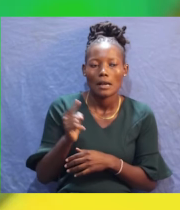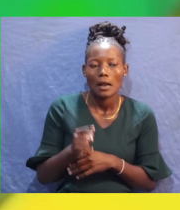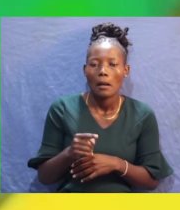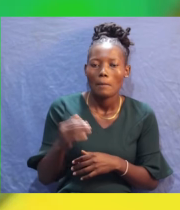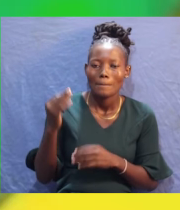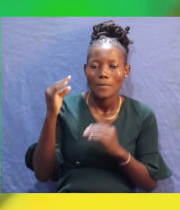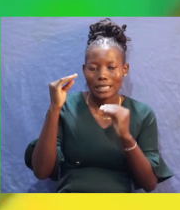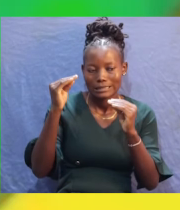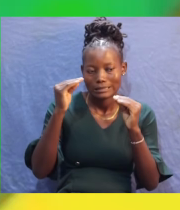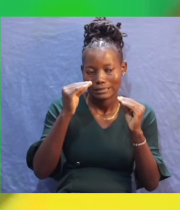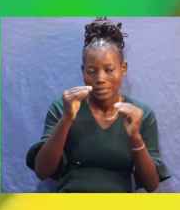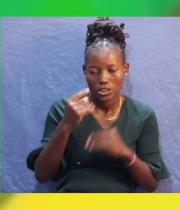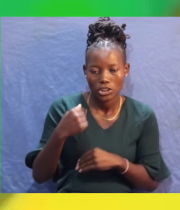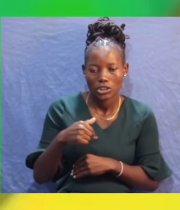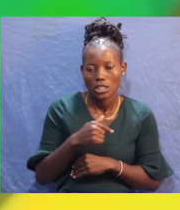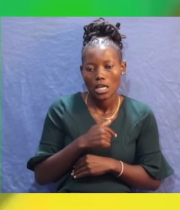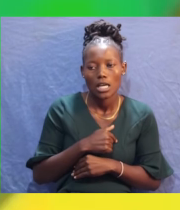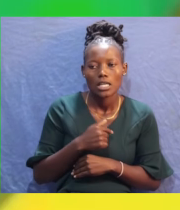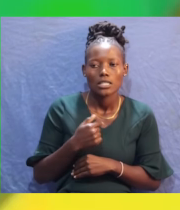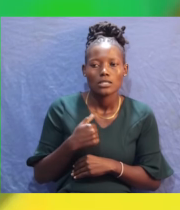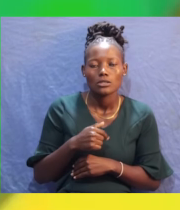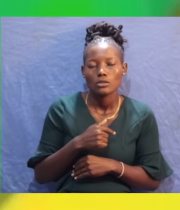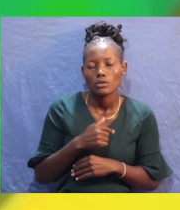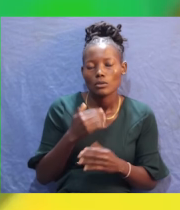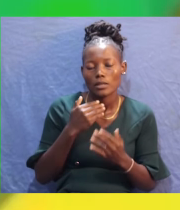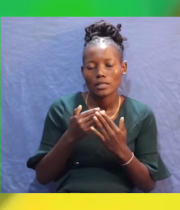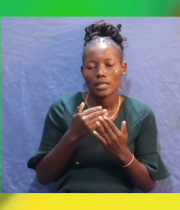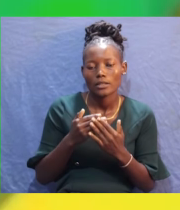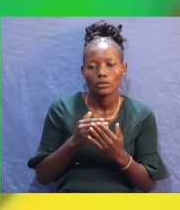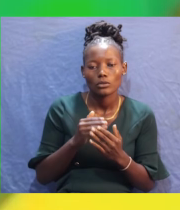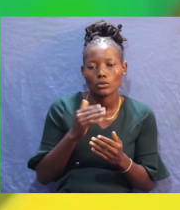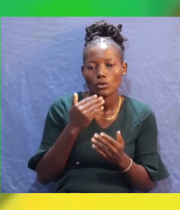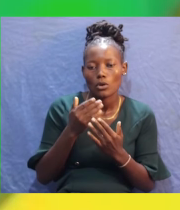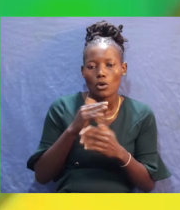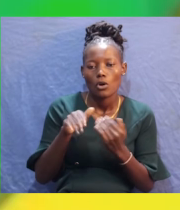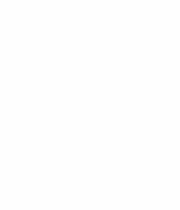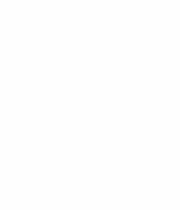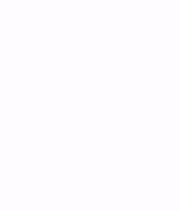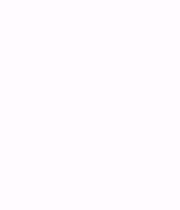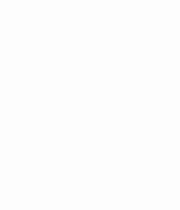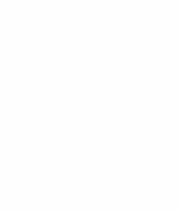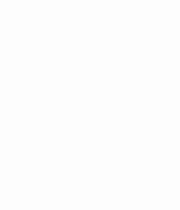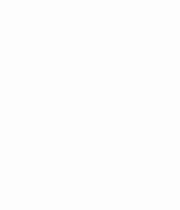to us. We will really appreciate that. Otherwise, thank you all for coming, and bye.